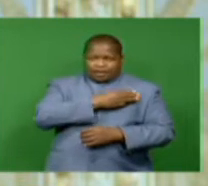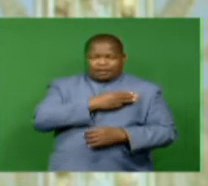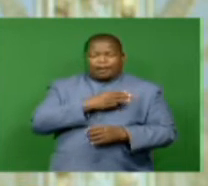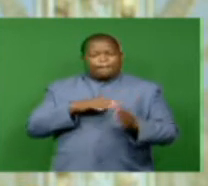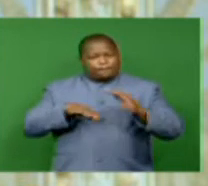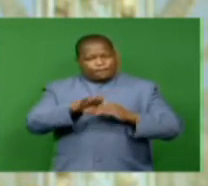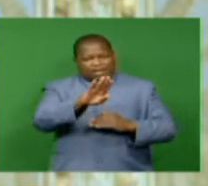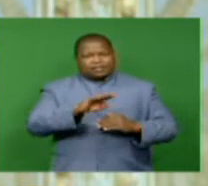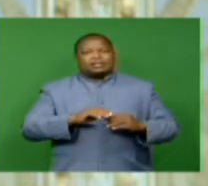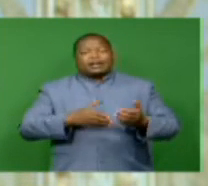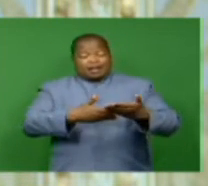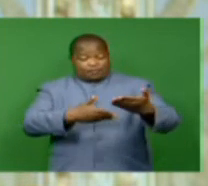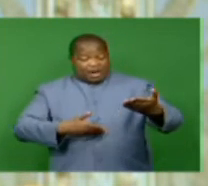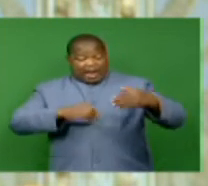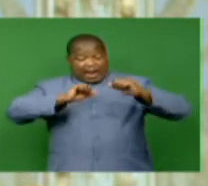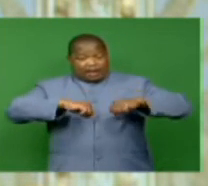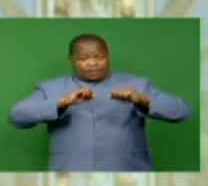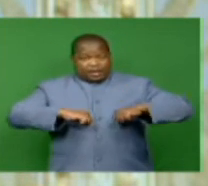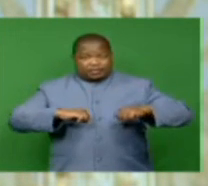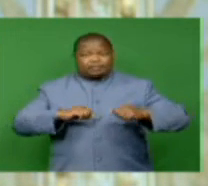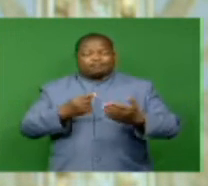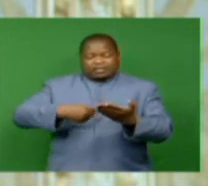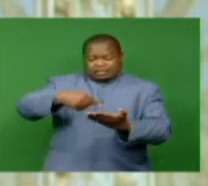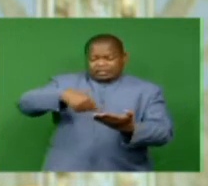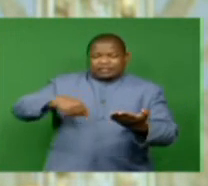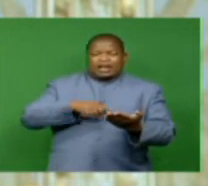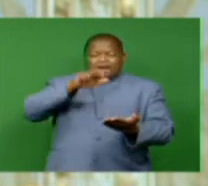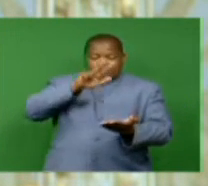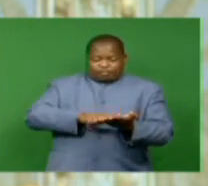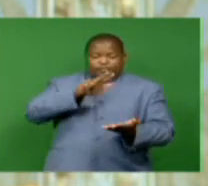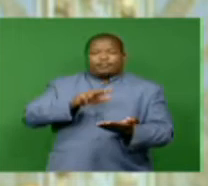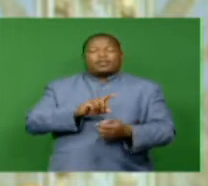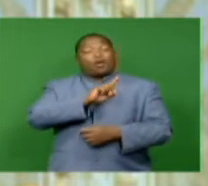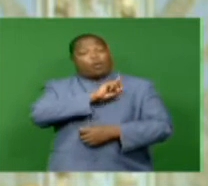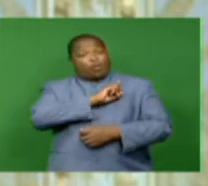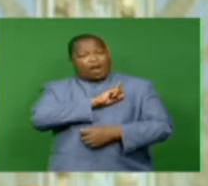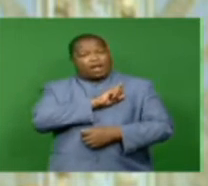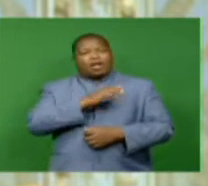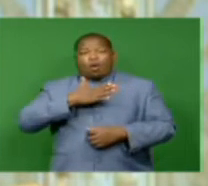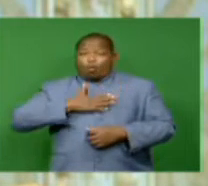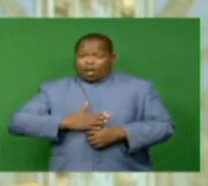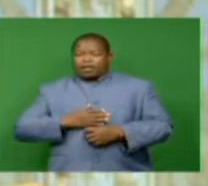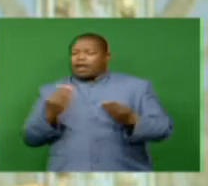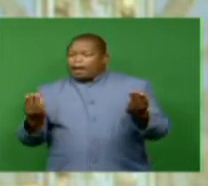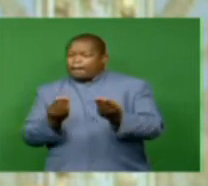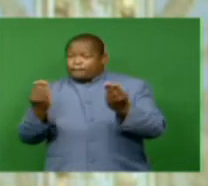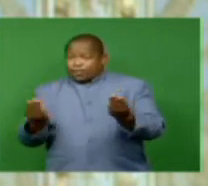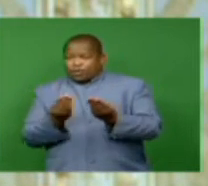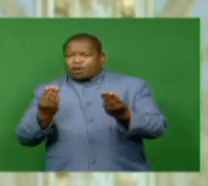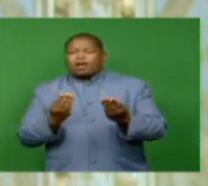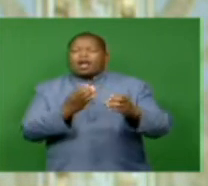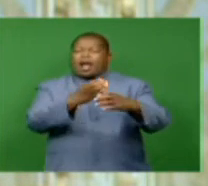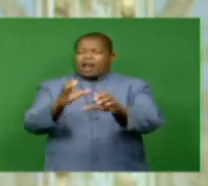the agreement so that we have a sizable critical mass of implementers of